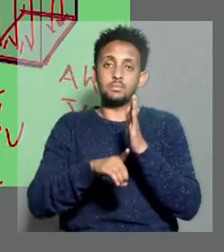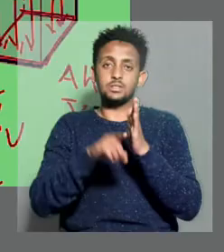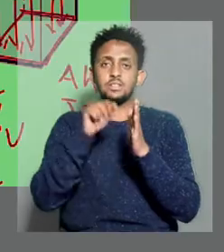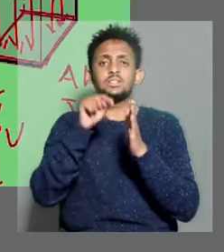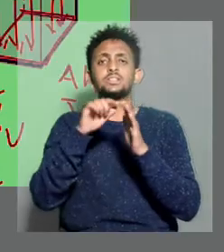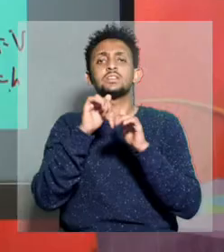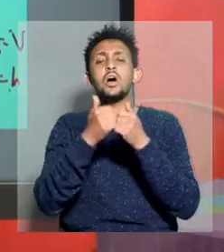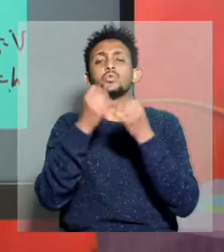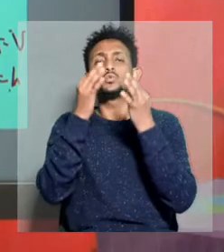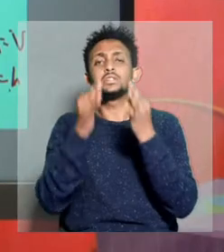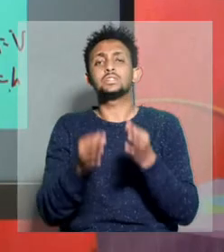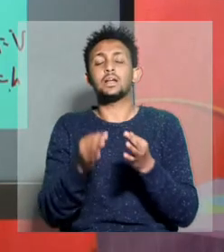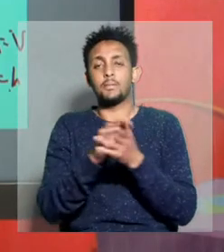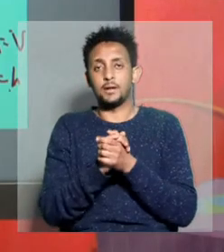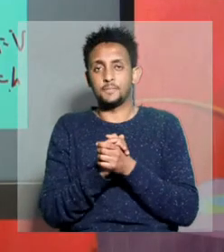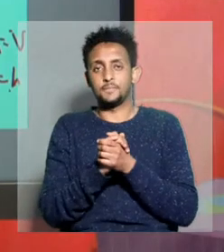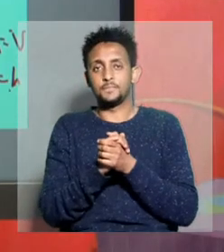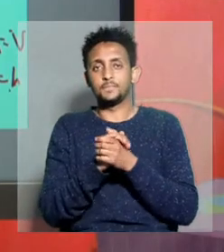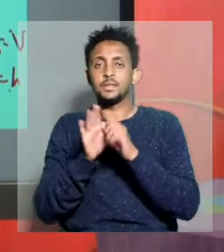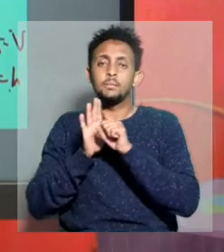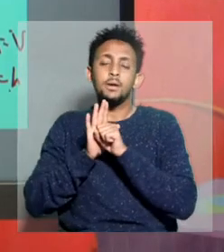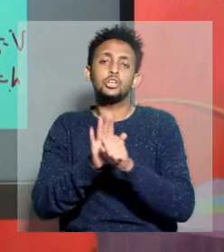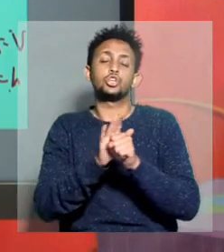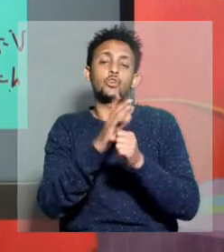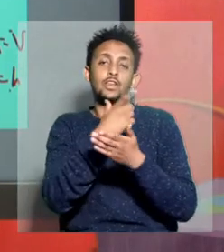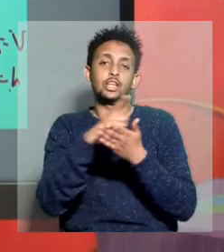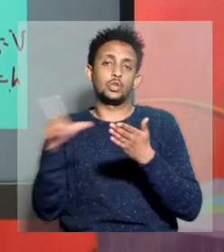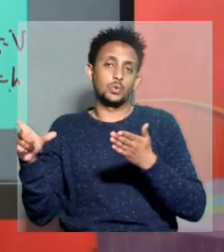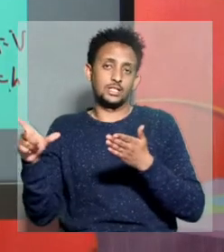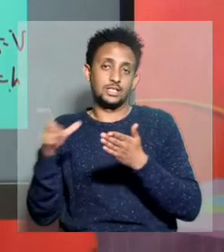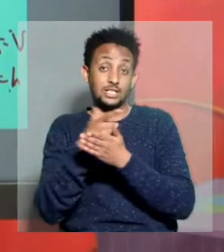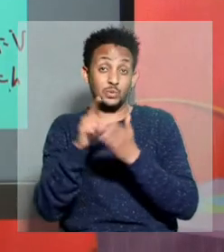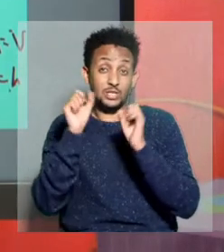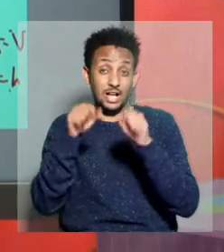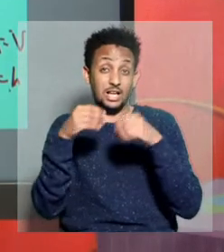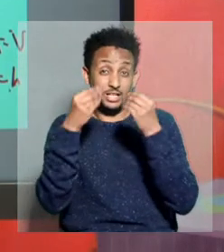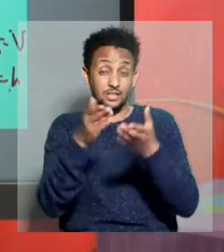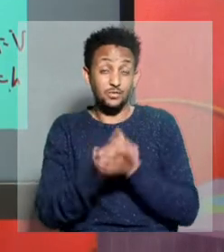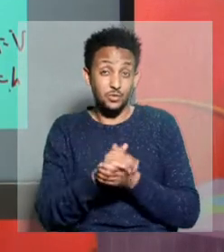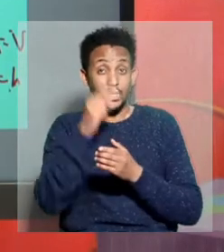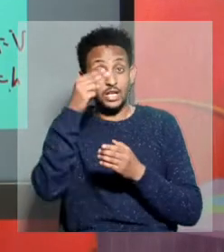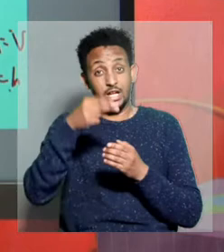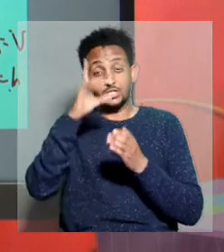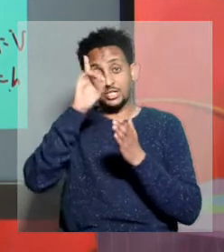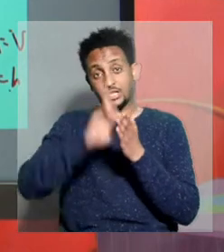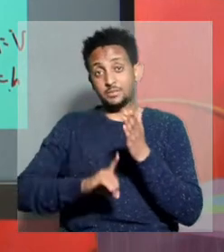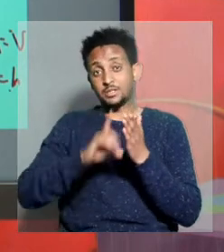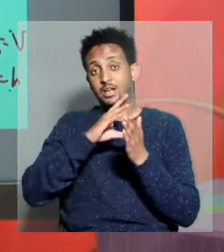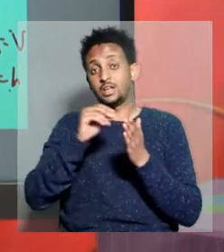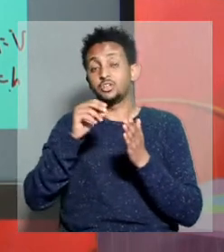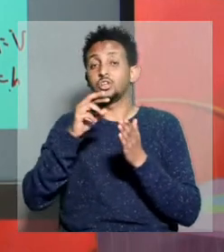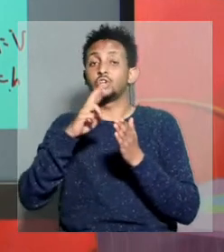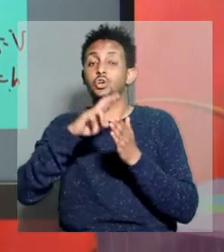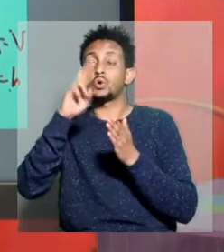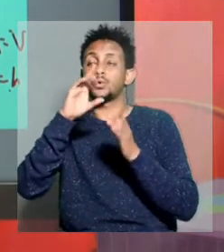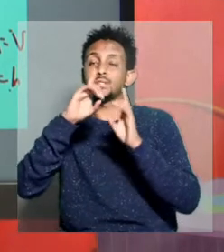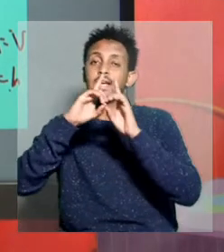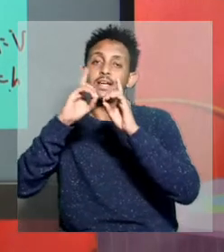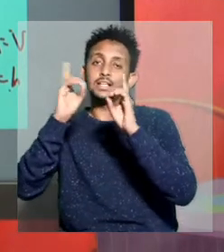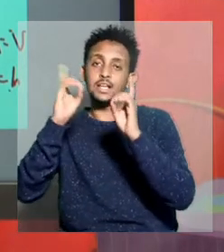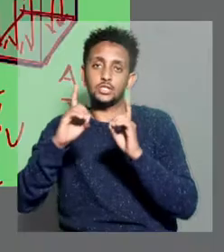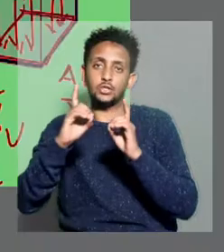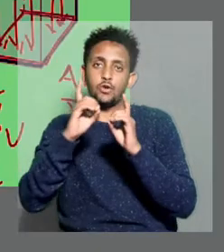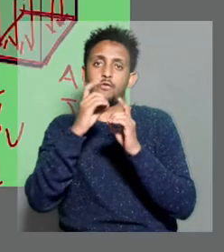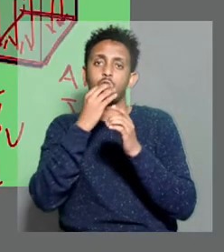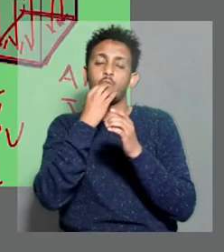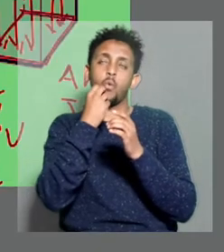This is how we determine the pressure of a liquid. Pressure of a liquid can be given as H, the depth, rho, the density of the fluid, it